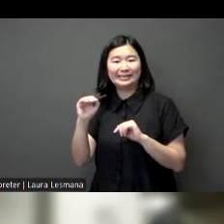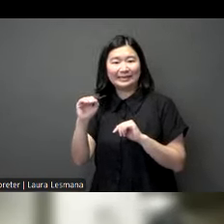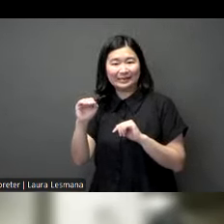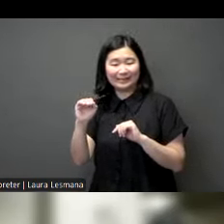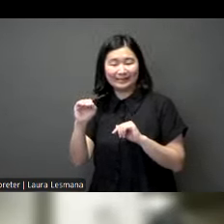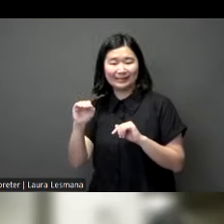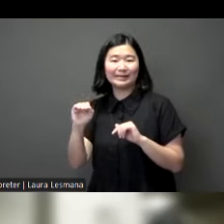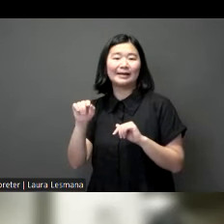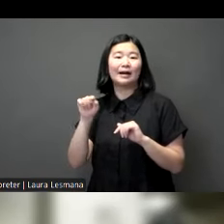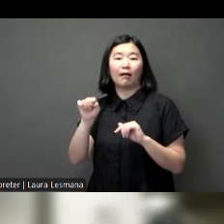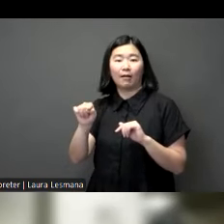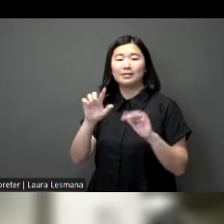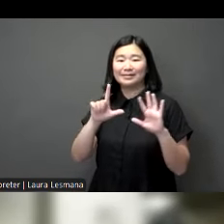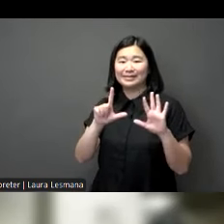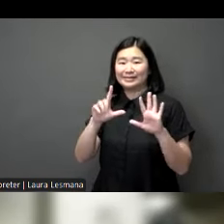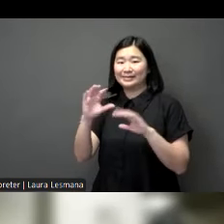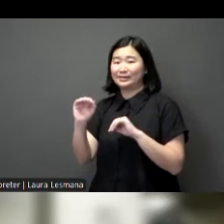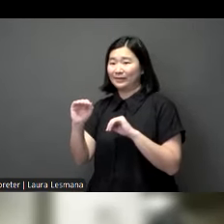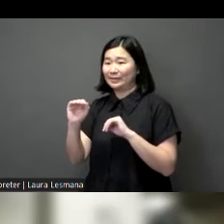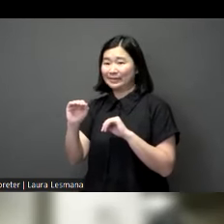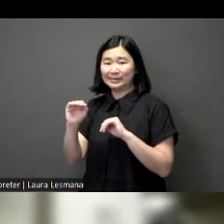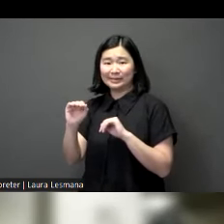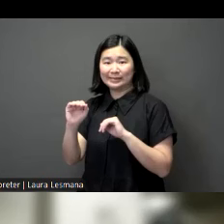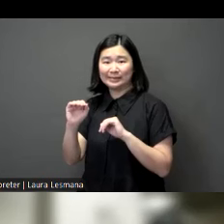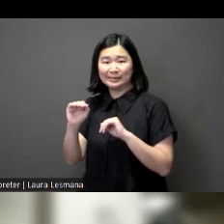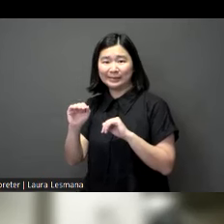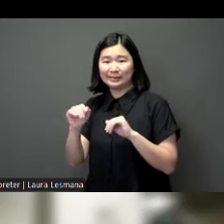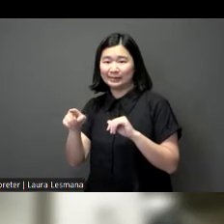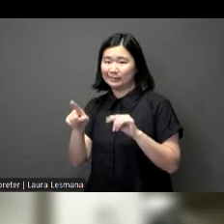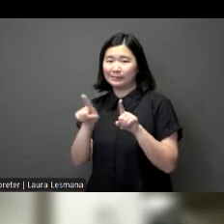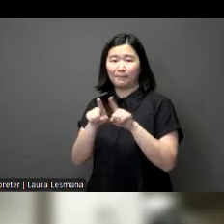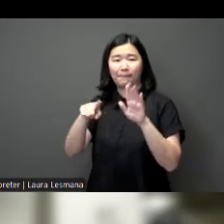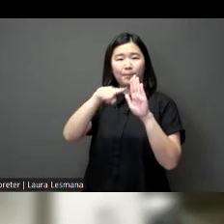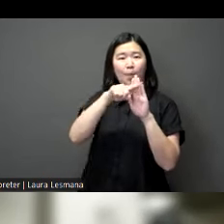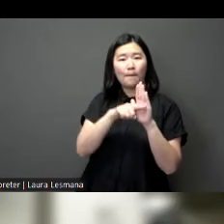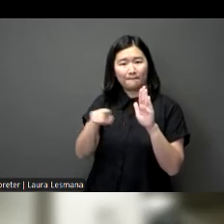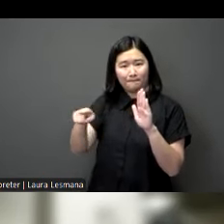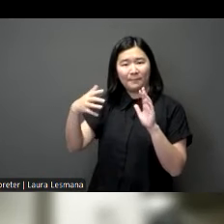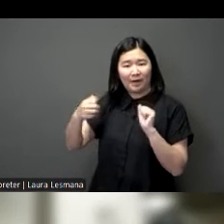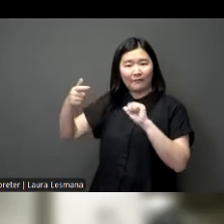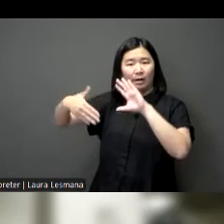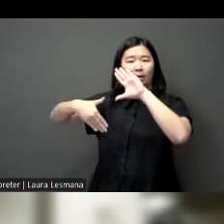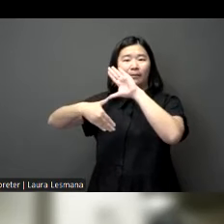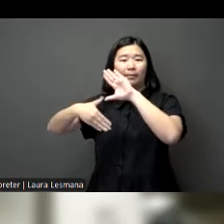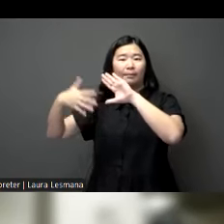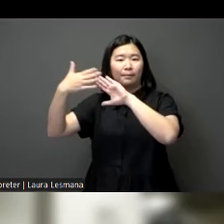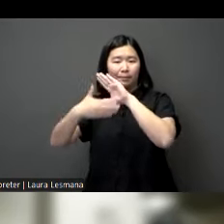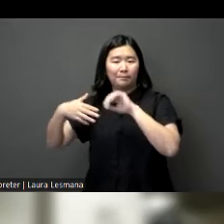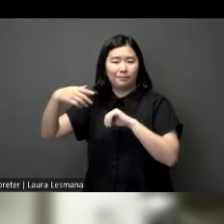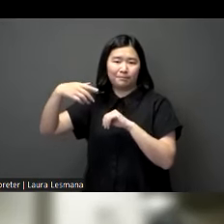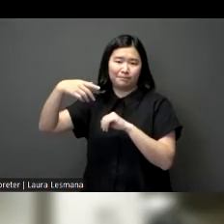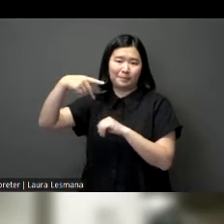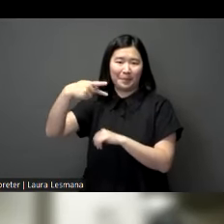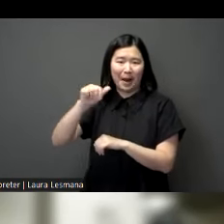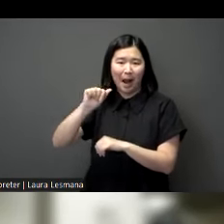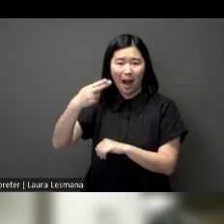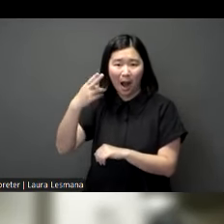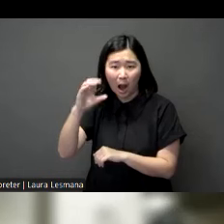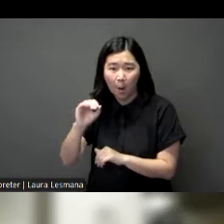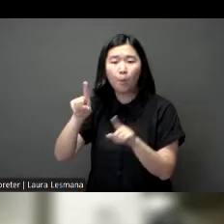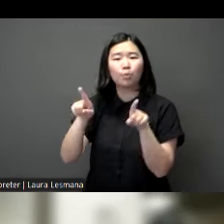we developed the programs, the guidance, technical guidance. 2004, we created a